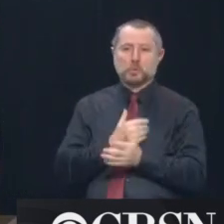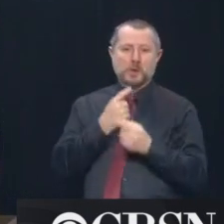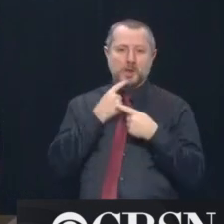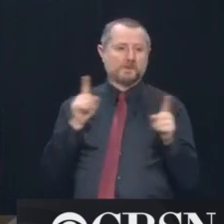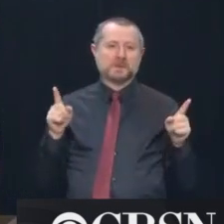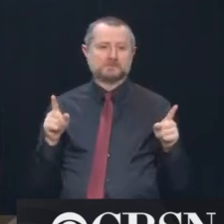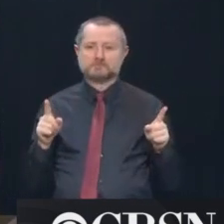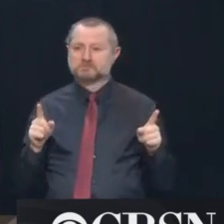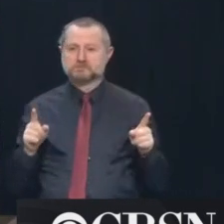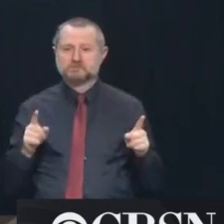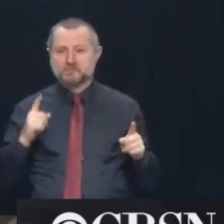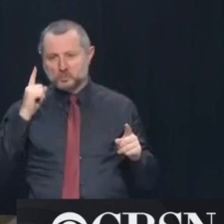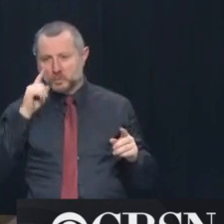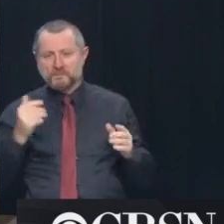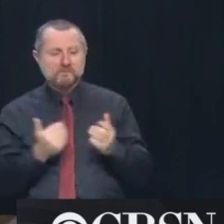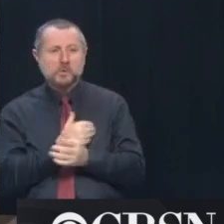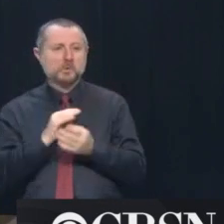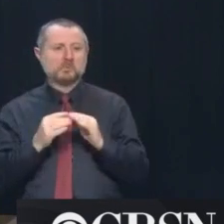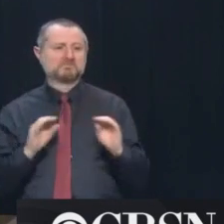data.